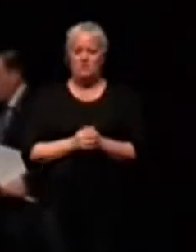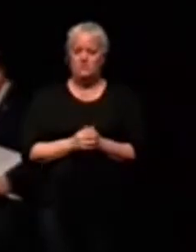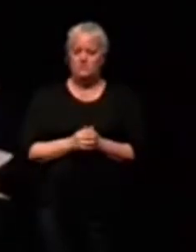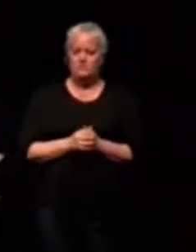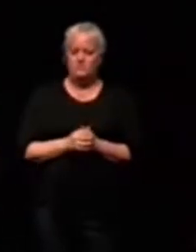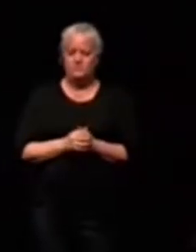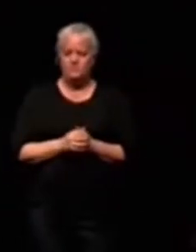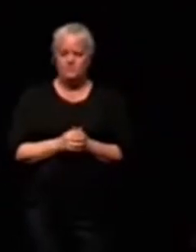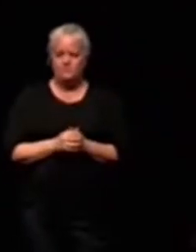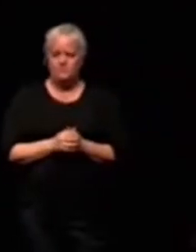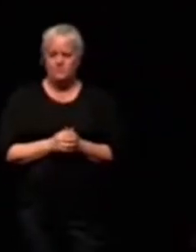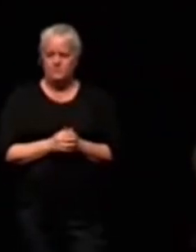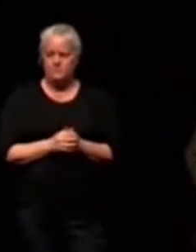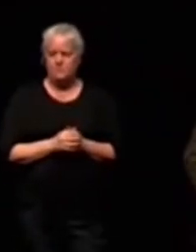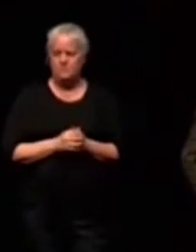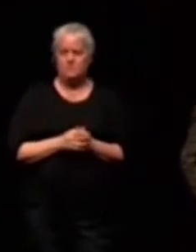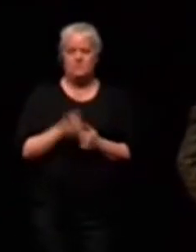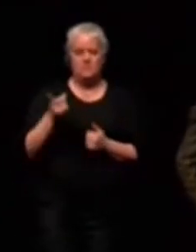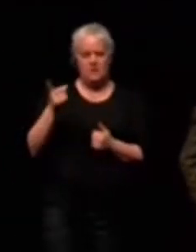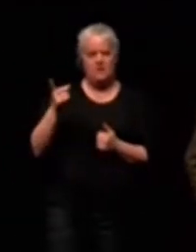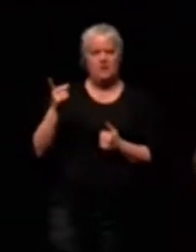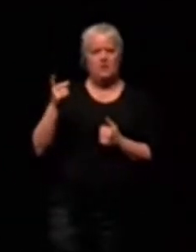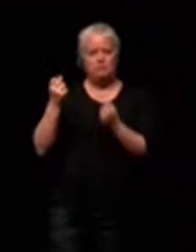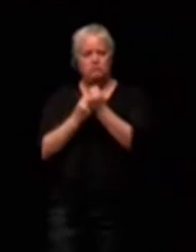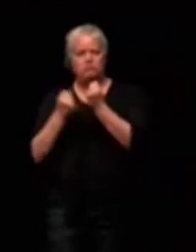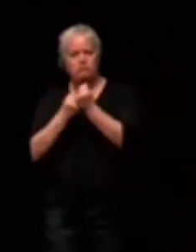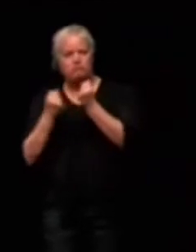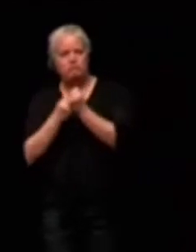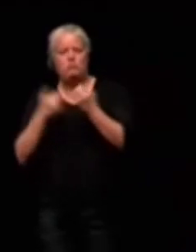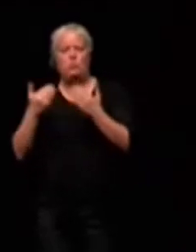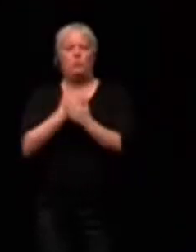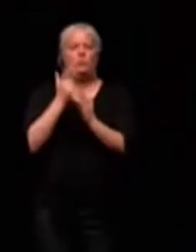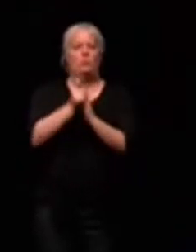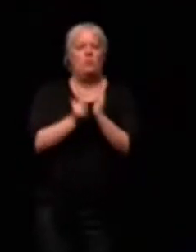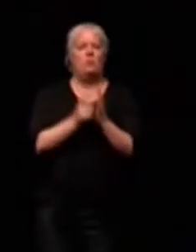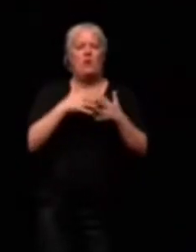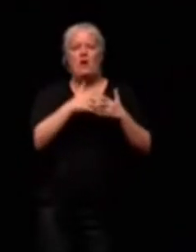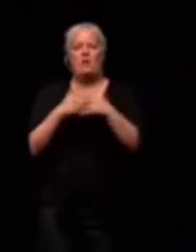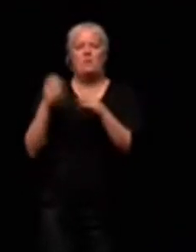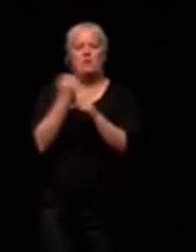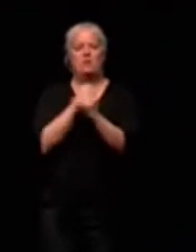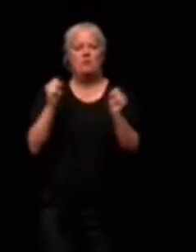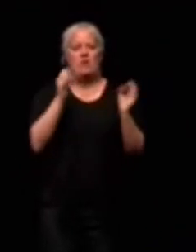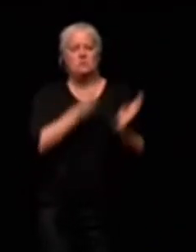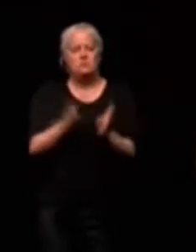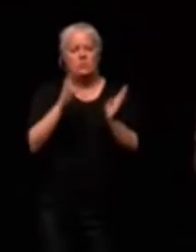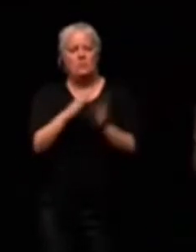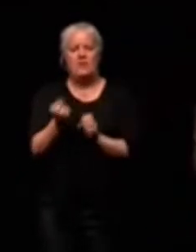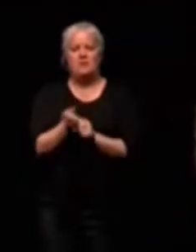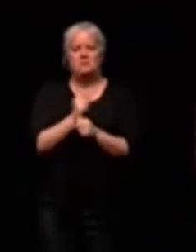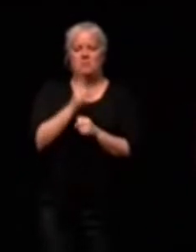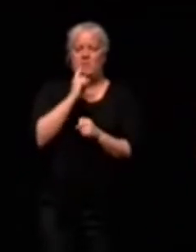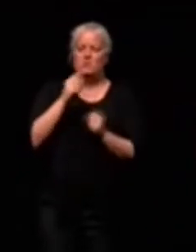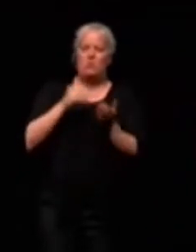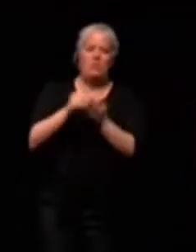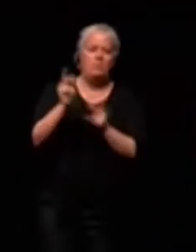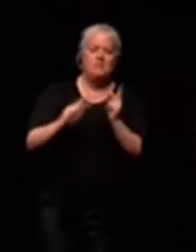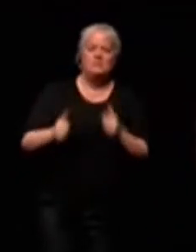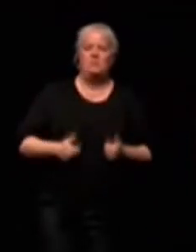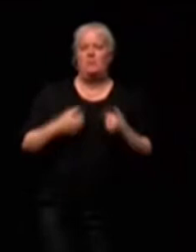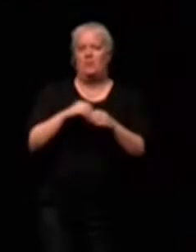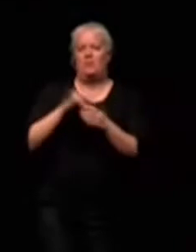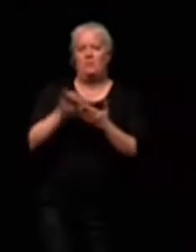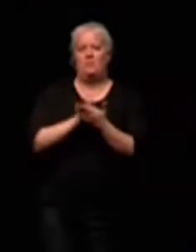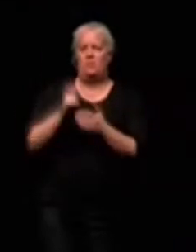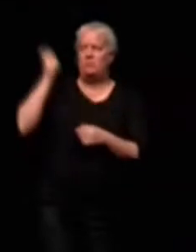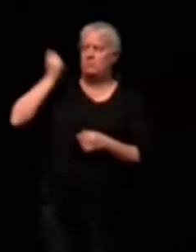by shepherding through the American Rescue Plan, ensured that millions of New Yorkers got unemployment and health care benefits